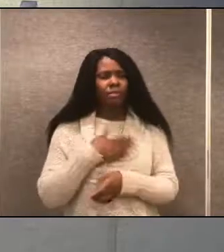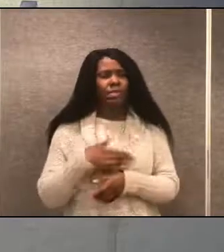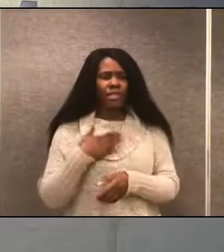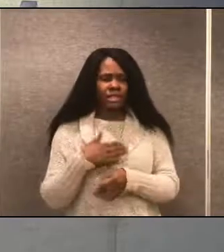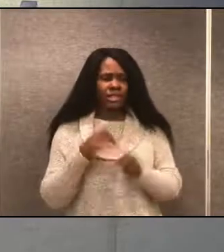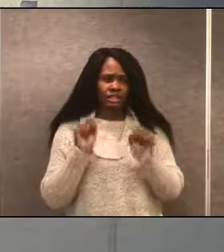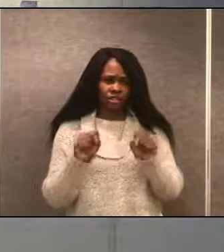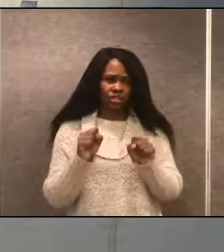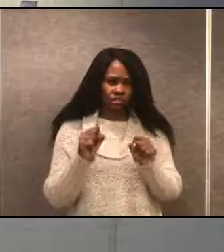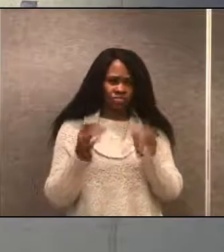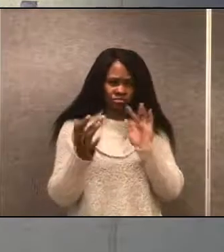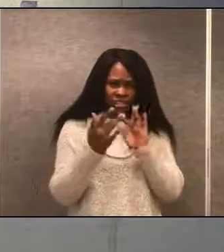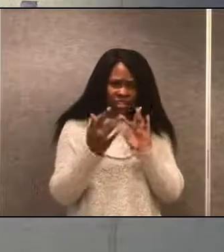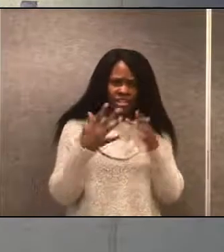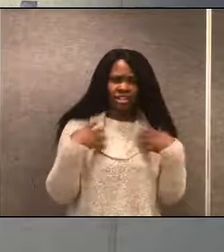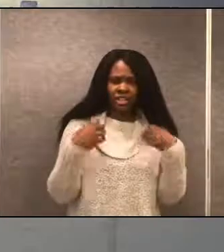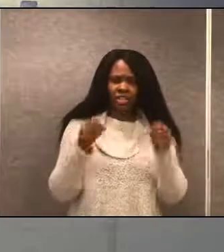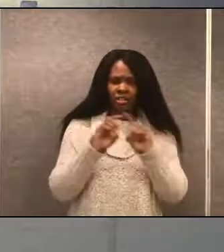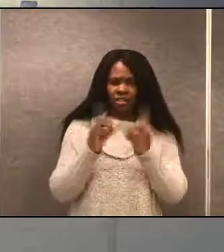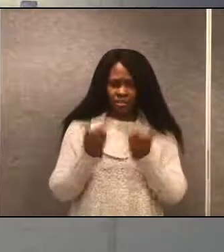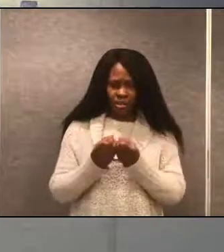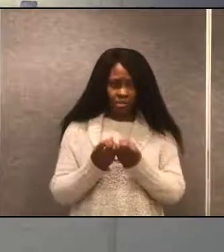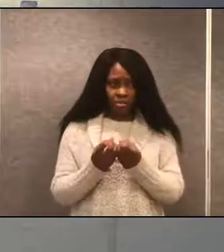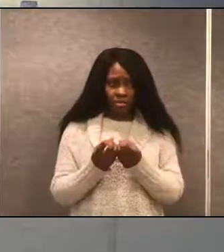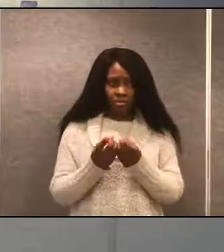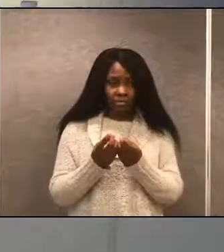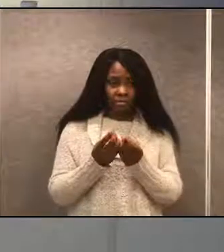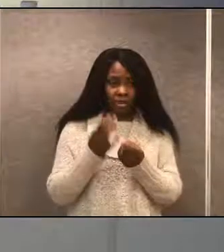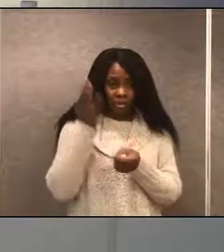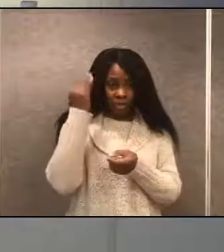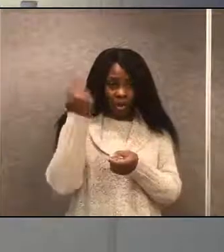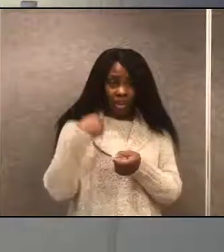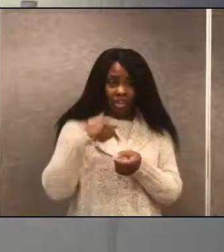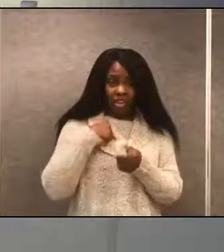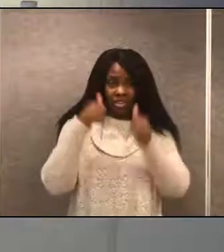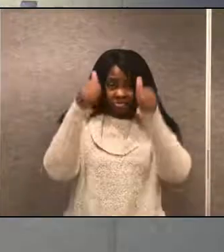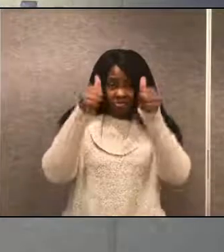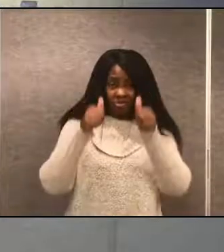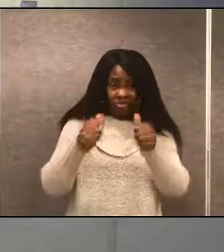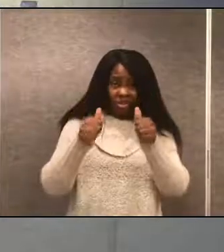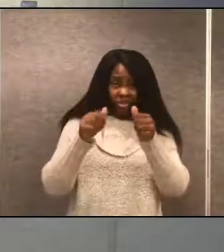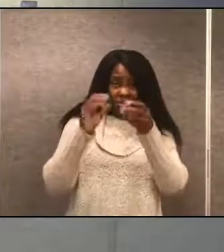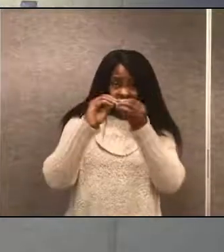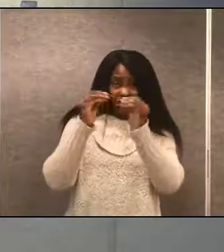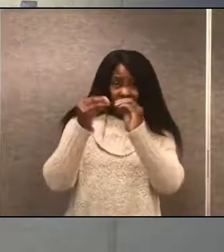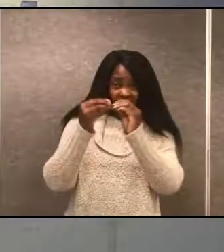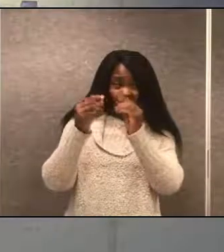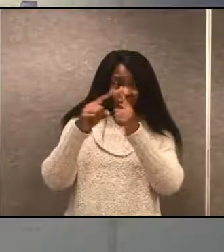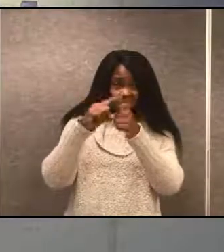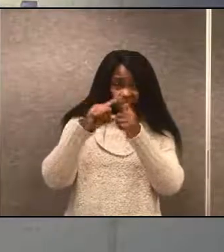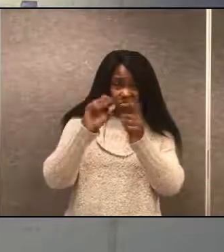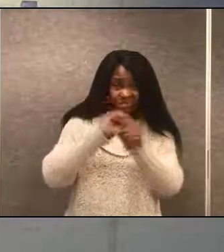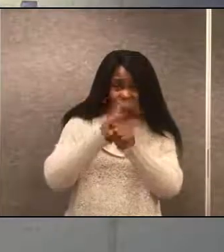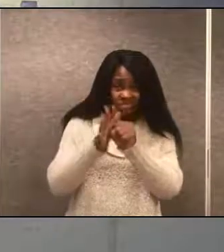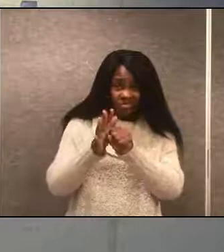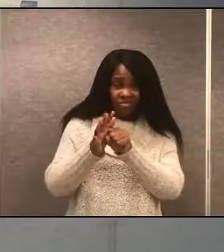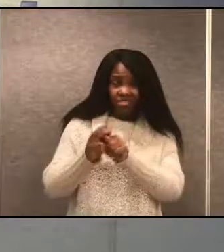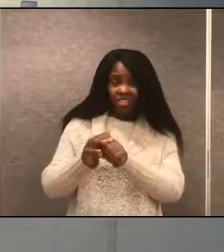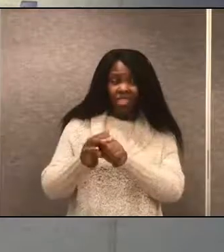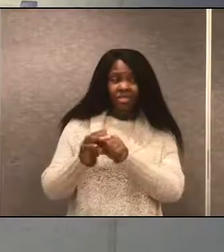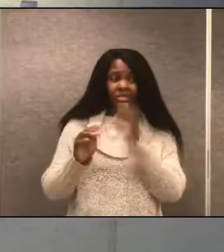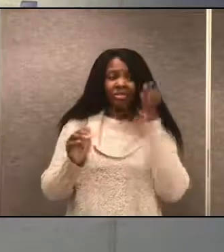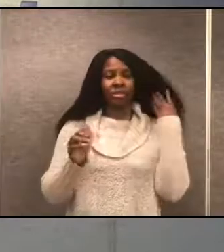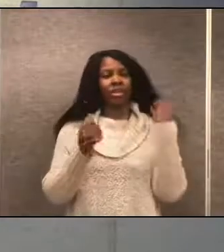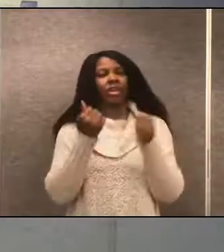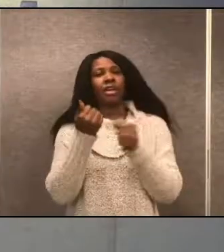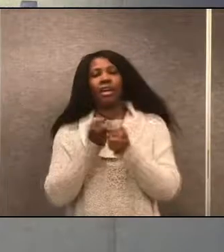to call the health department, because we post the numbers on live screen every time we